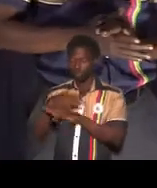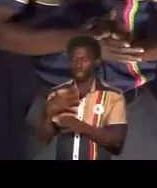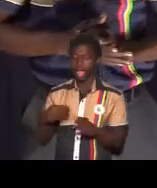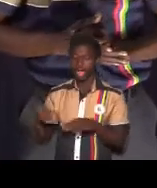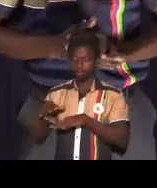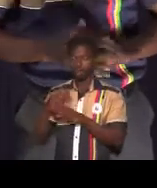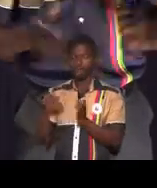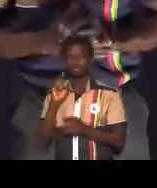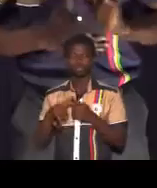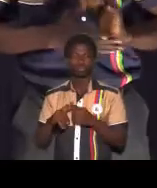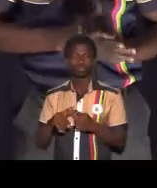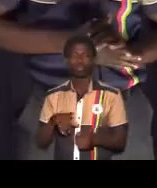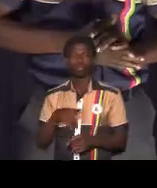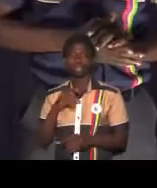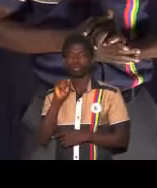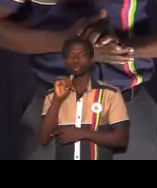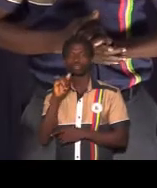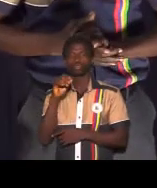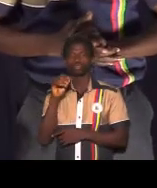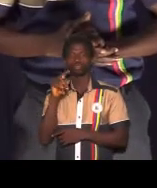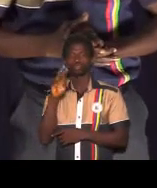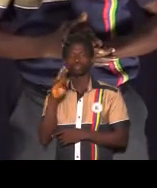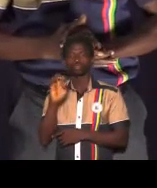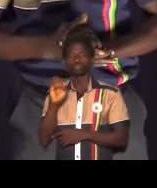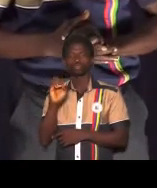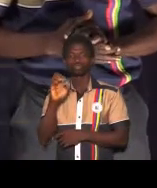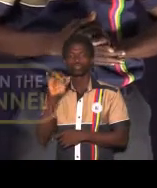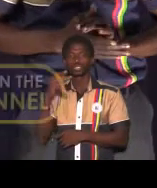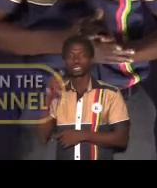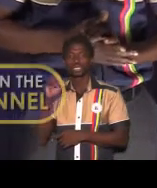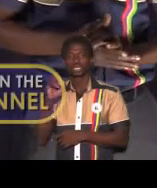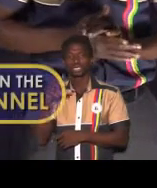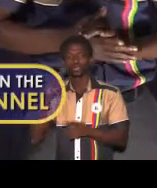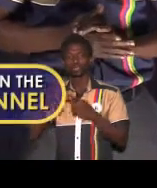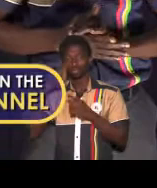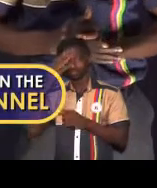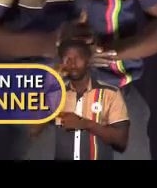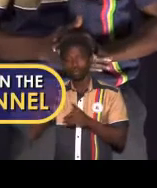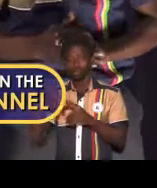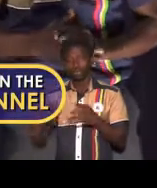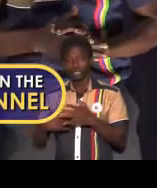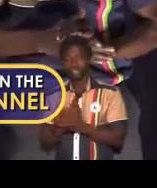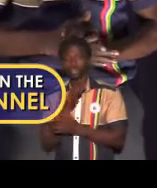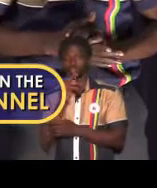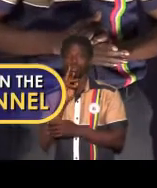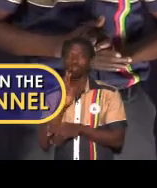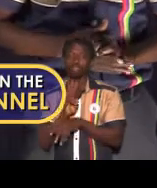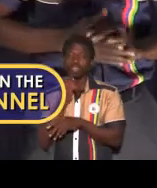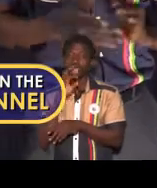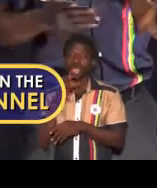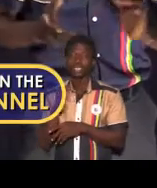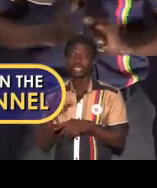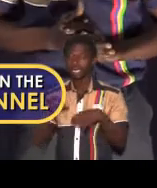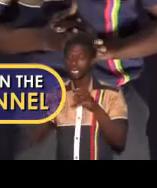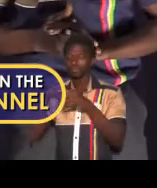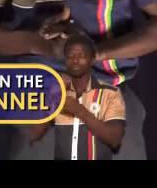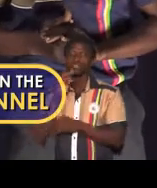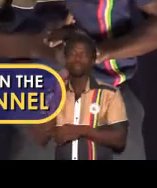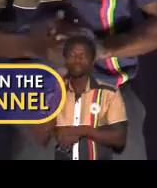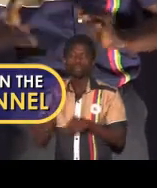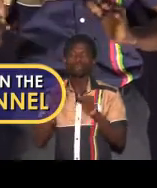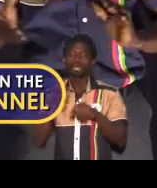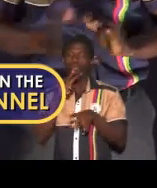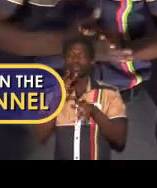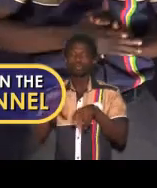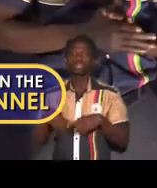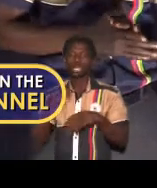over again. Subscribe to Lagos YouTube channel to get notification when new videos are uploaded. The Classroom in Your